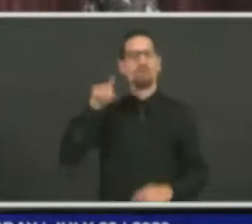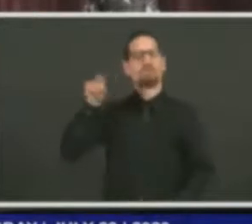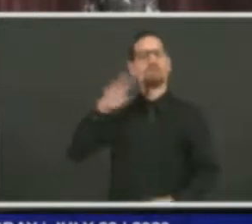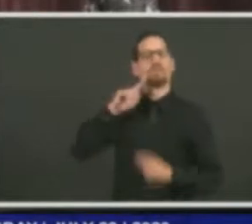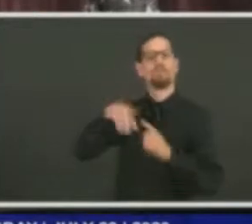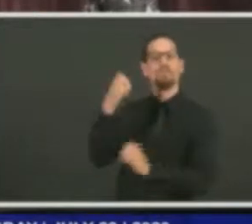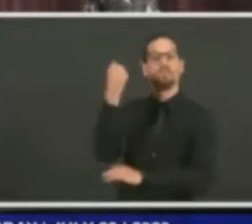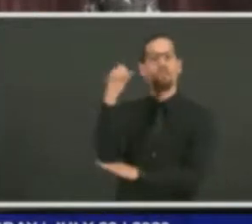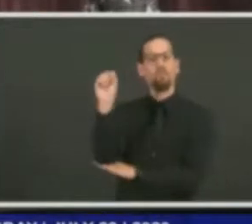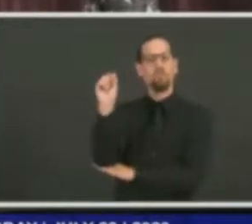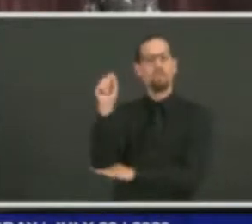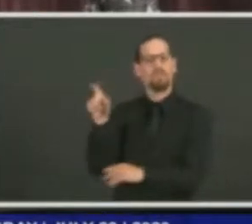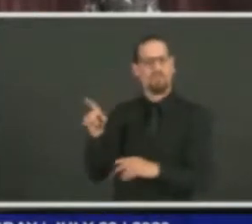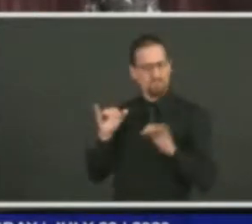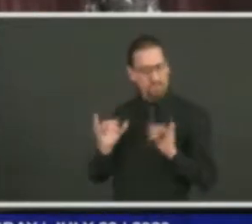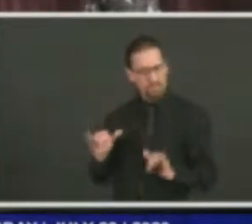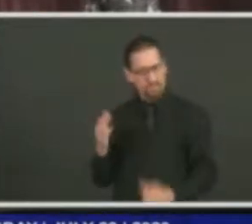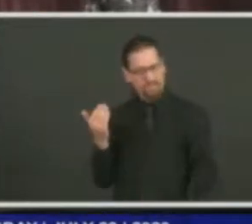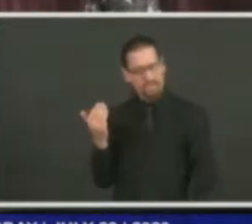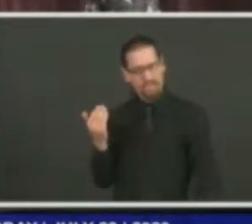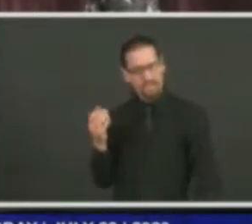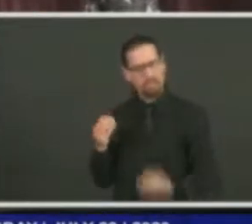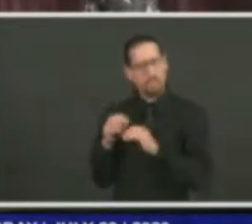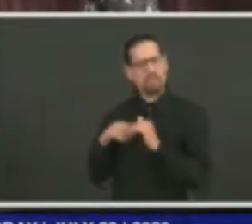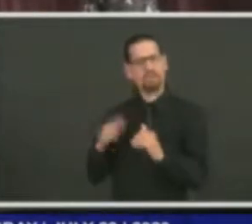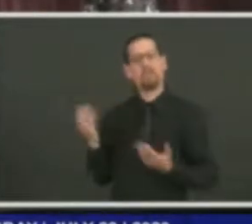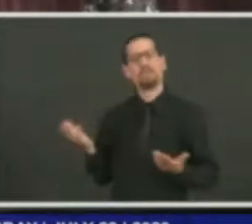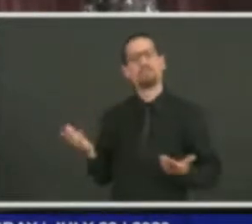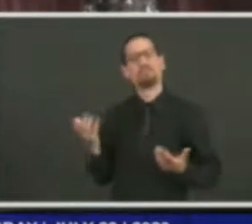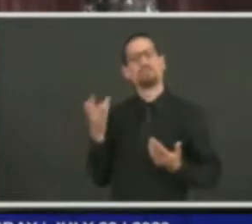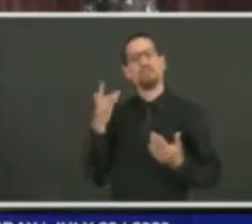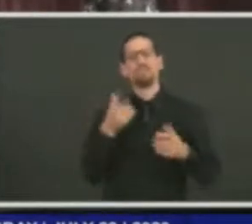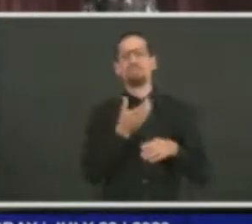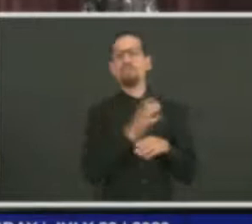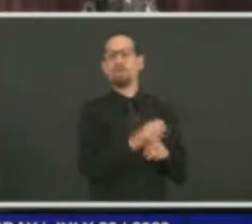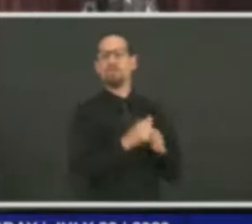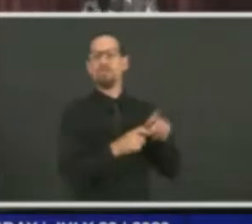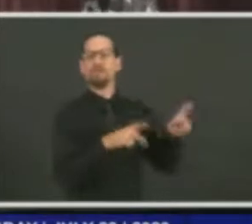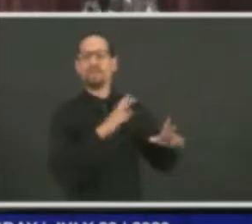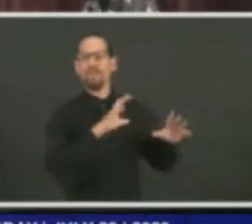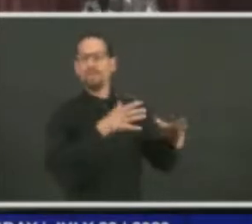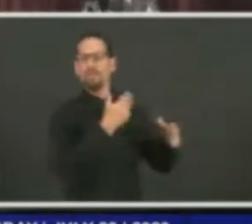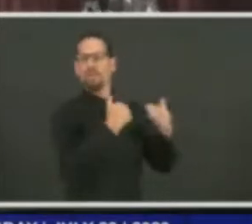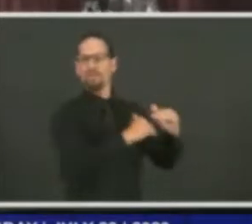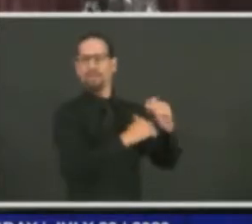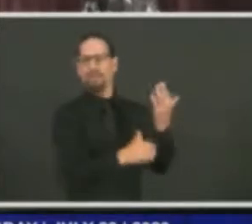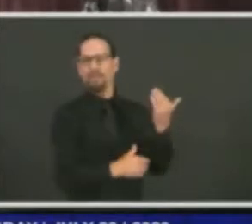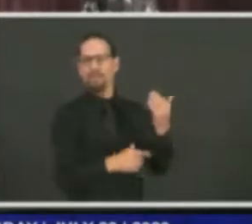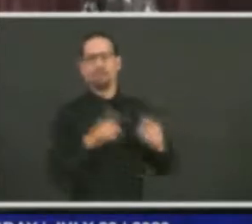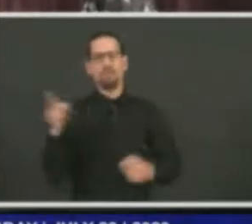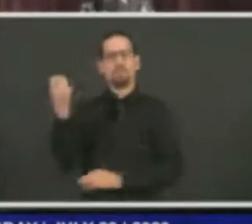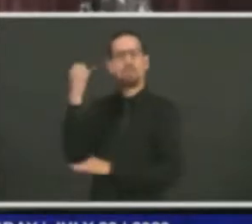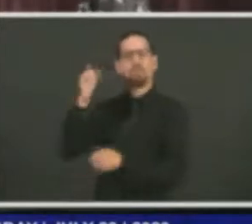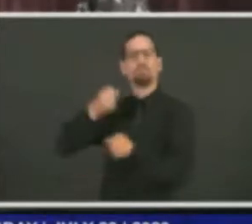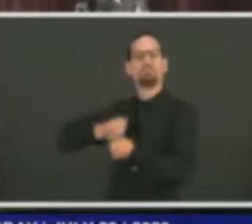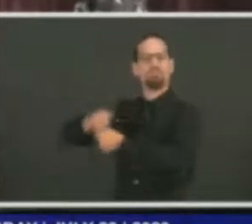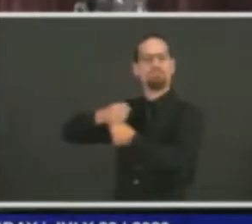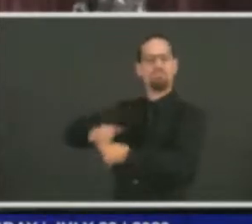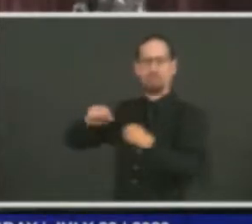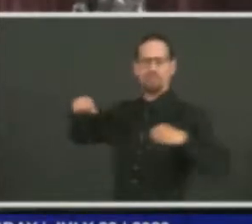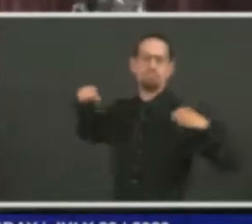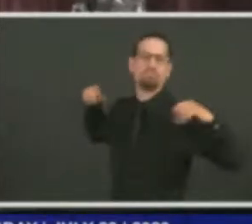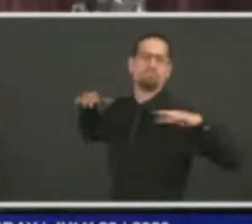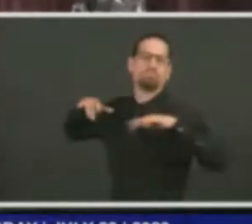it to 15? And how do you enforce that when you see large crowds? You're telling restaurants, you're going